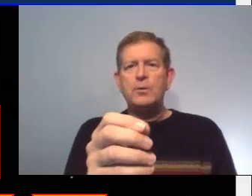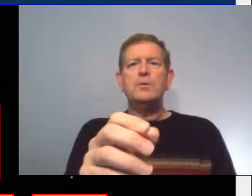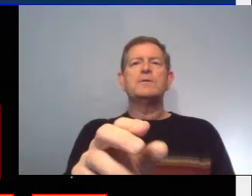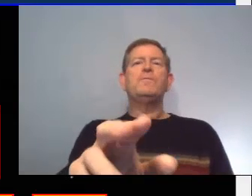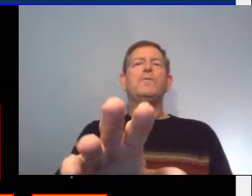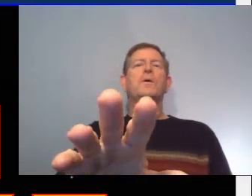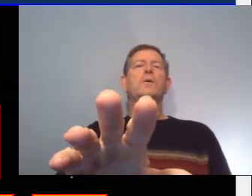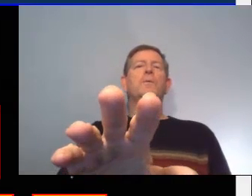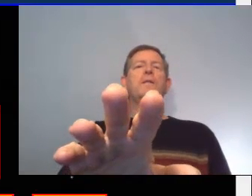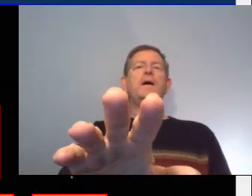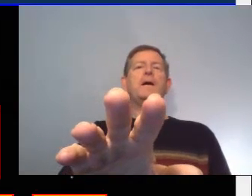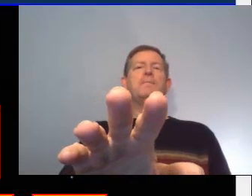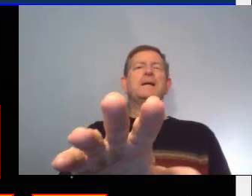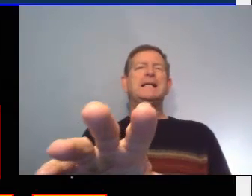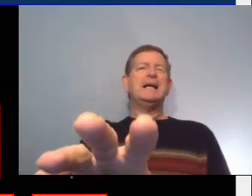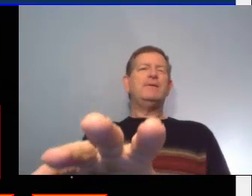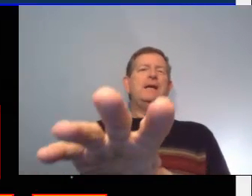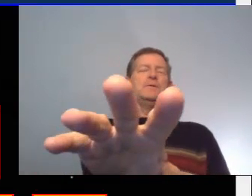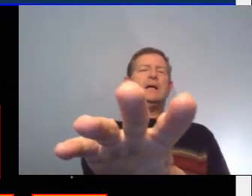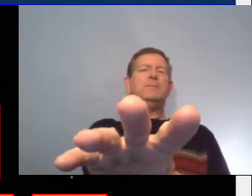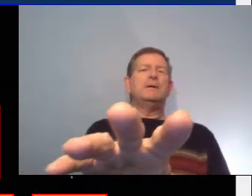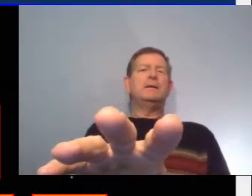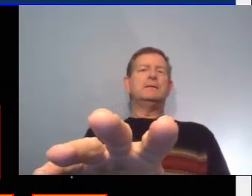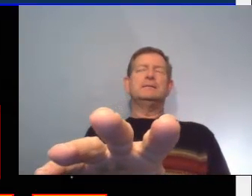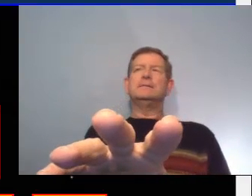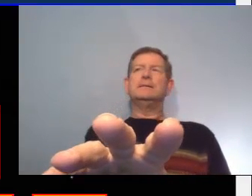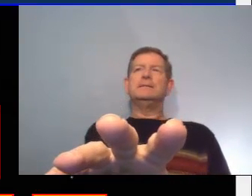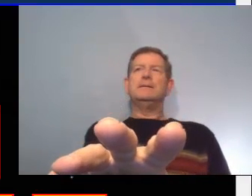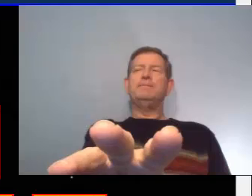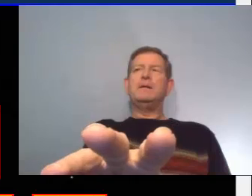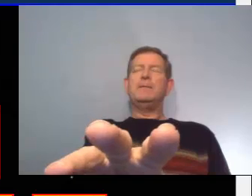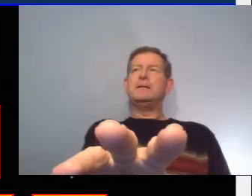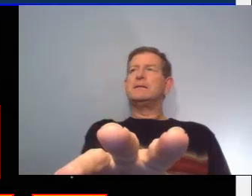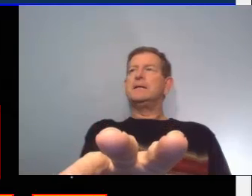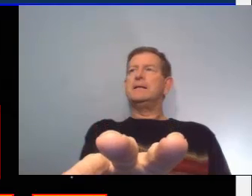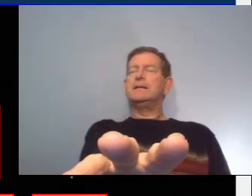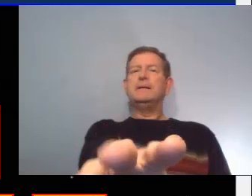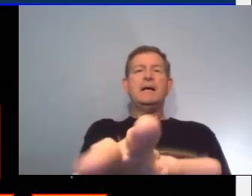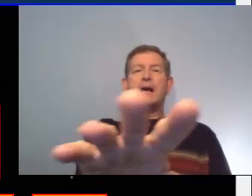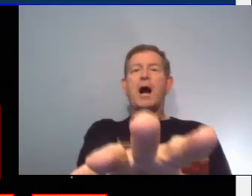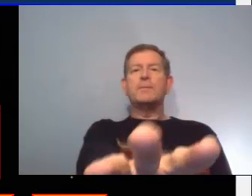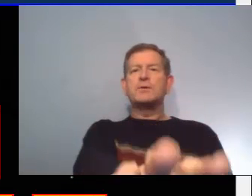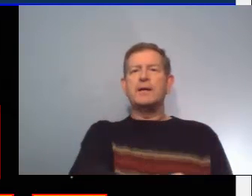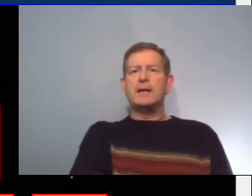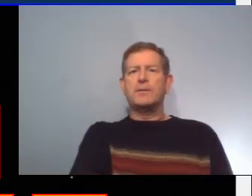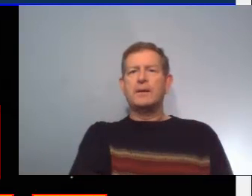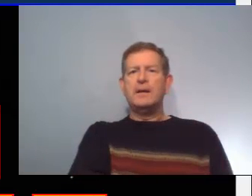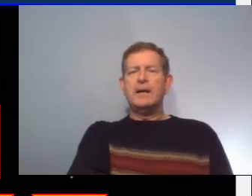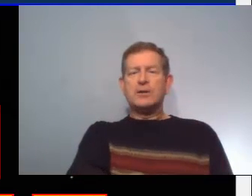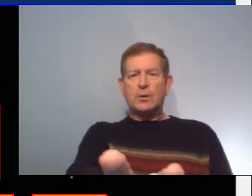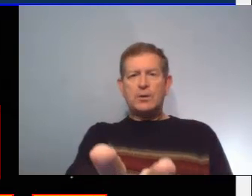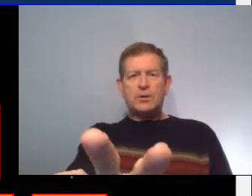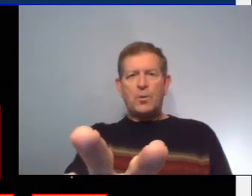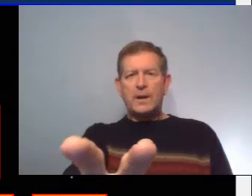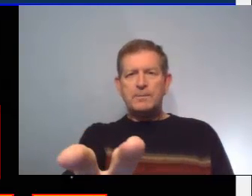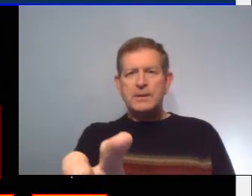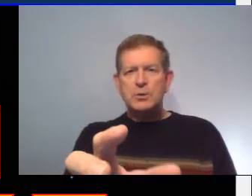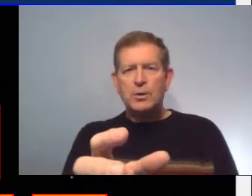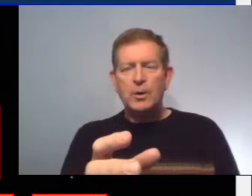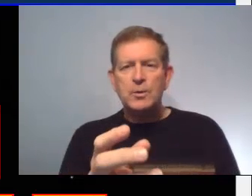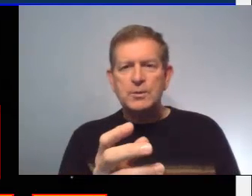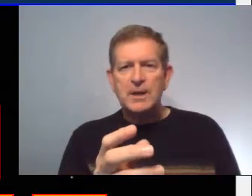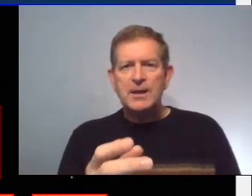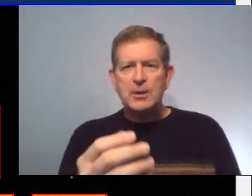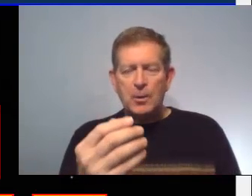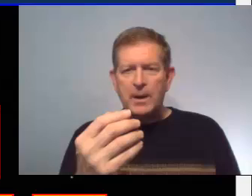but you use the formal with them, it kind of keeps them, you might say, at arm's length. As though you don't want to be